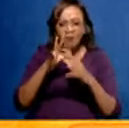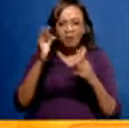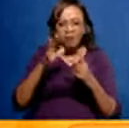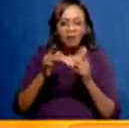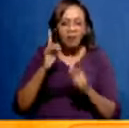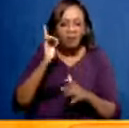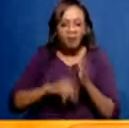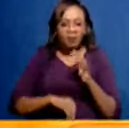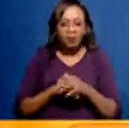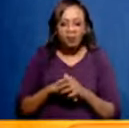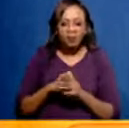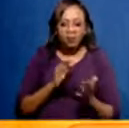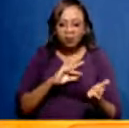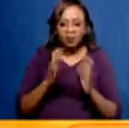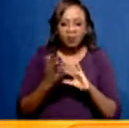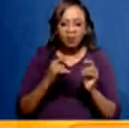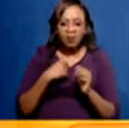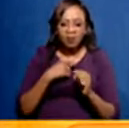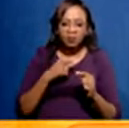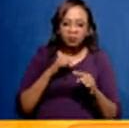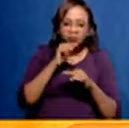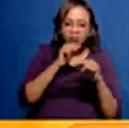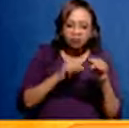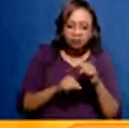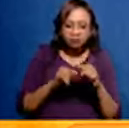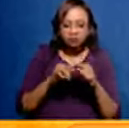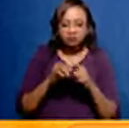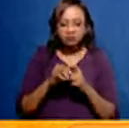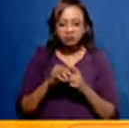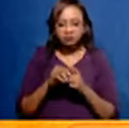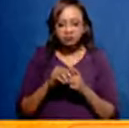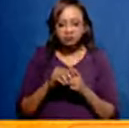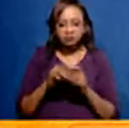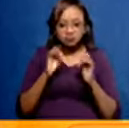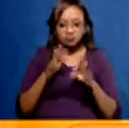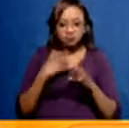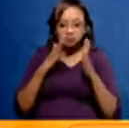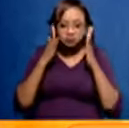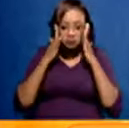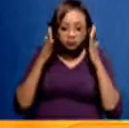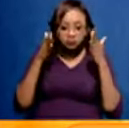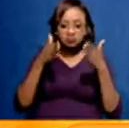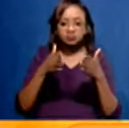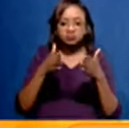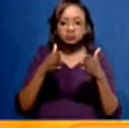the tit-for-tat strategy is to focus on the division